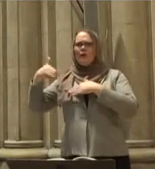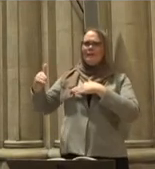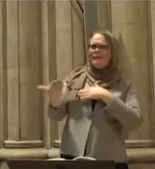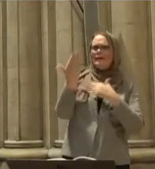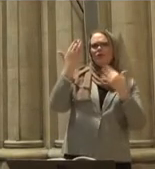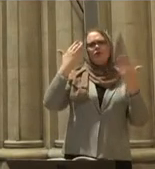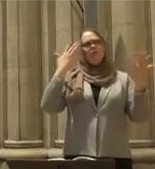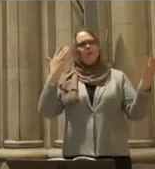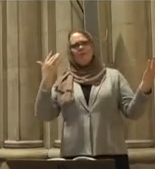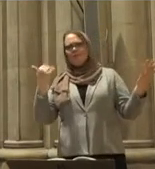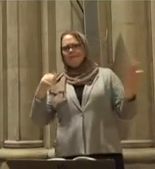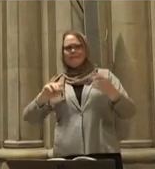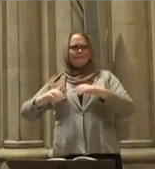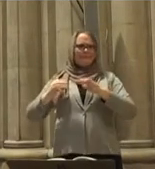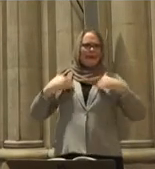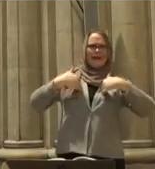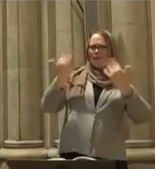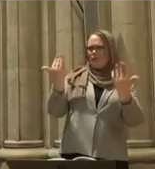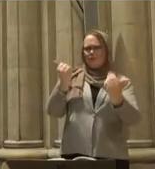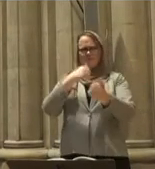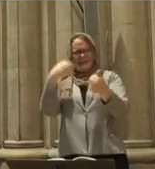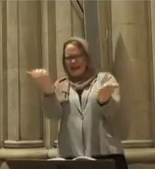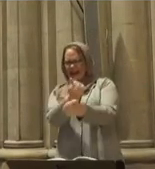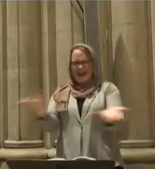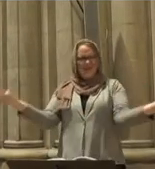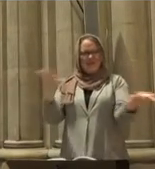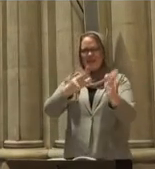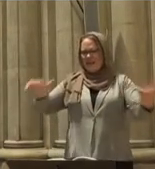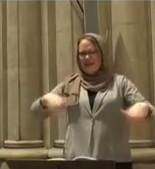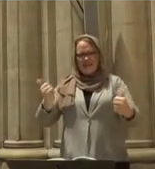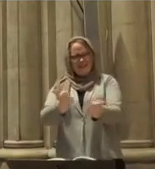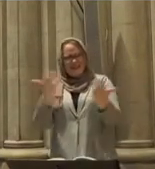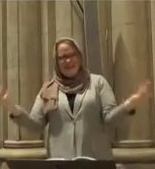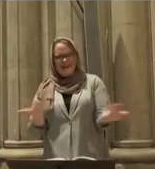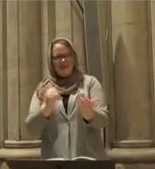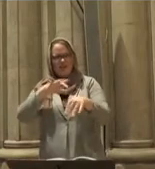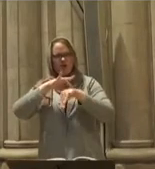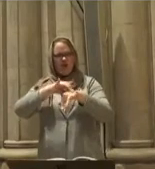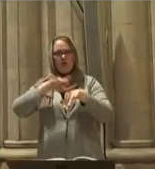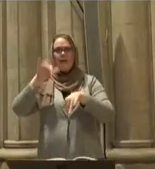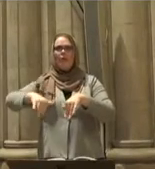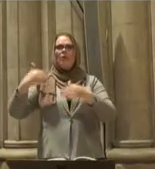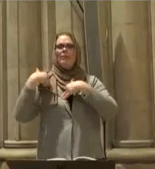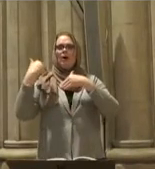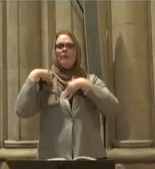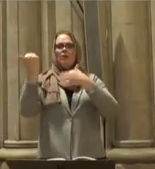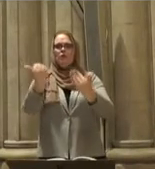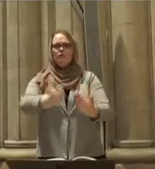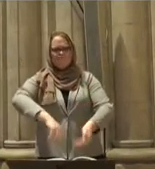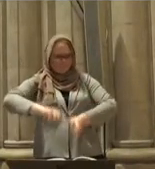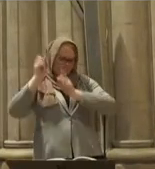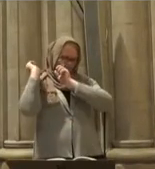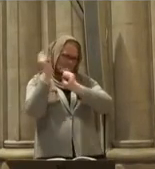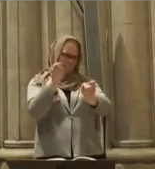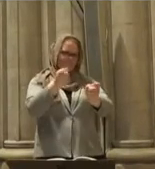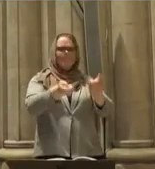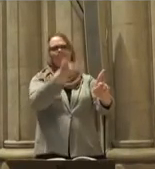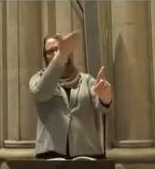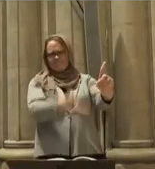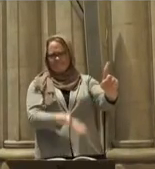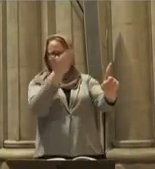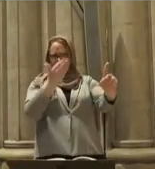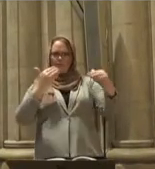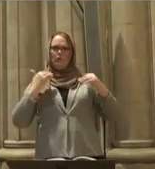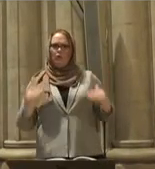wild animals of the earth, and over every creeping thing that creeps upon the earth. So God created humankind in